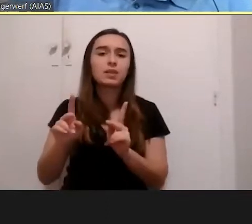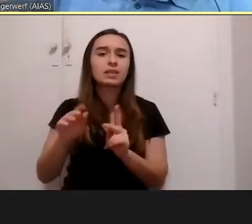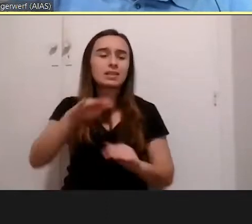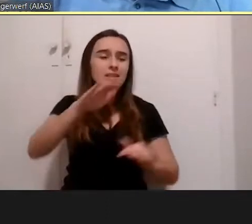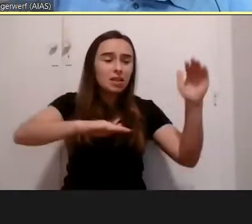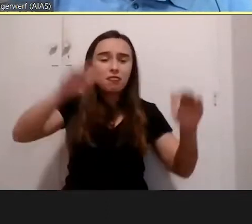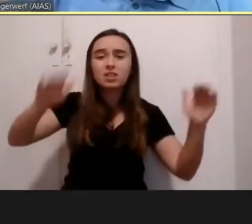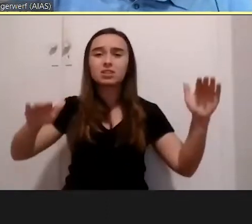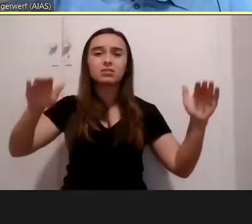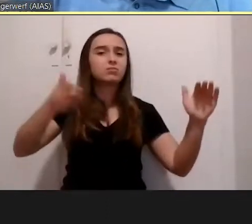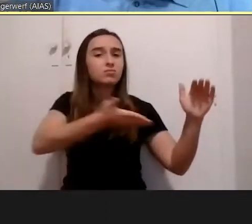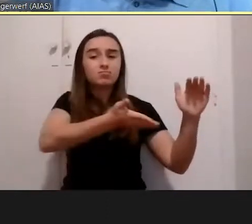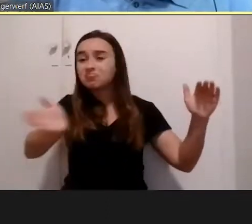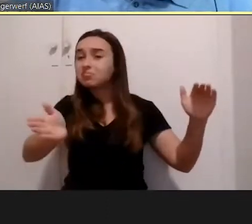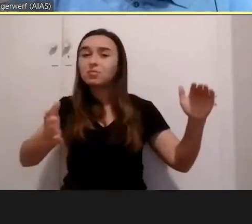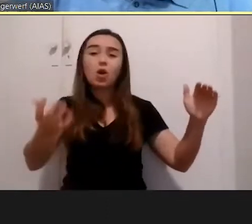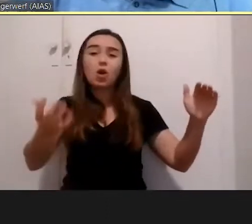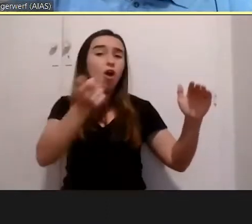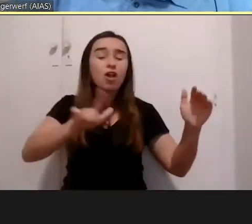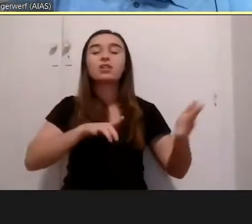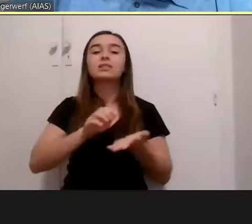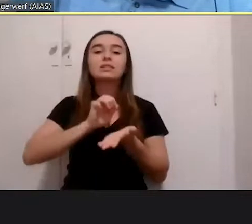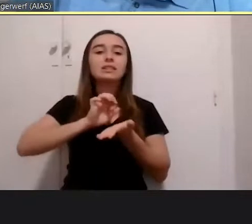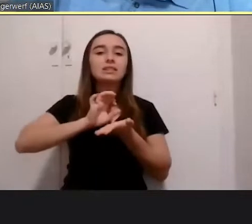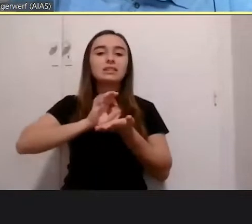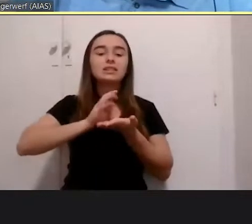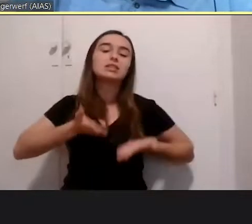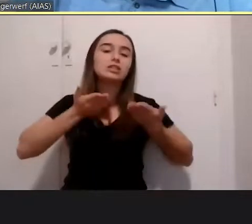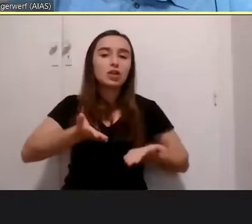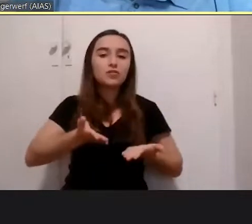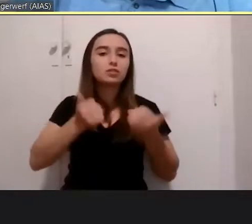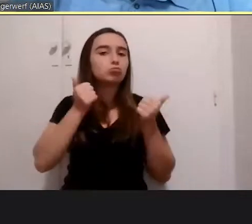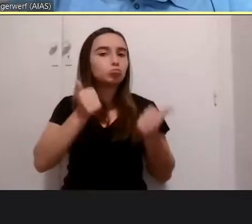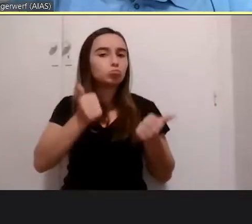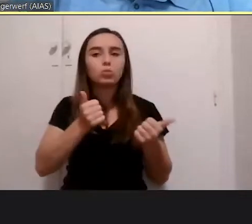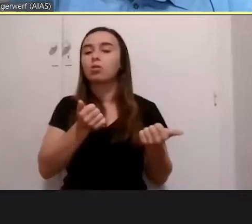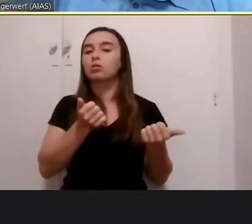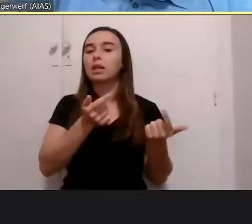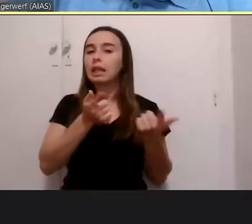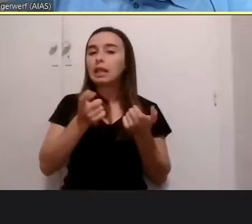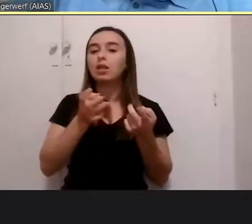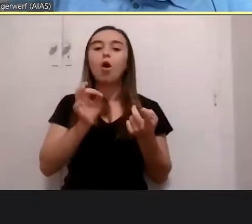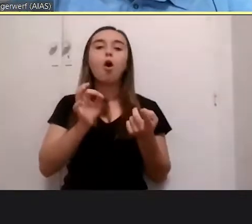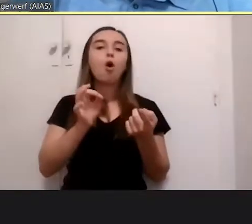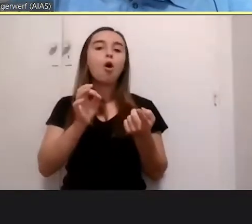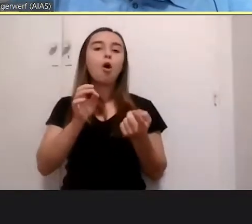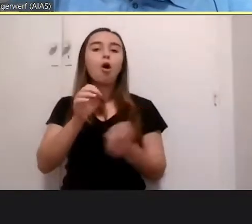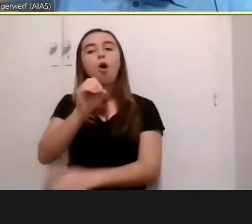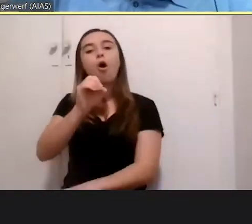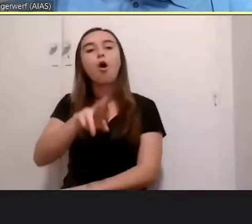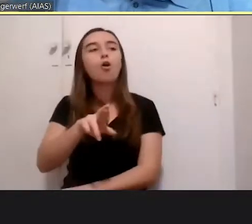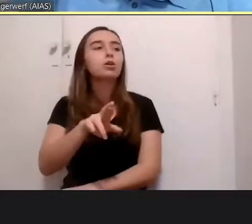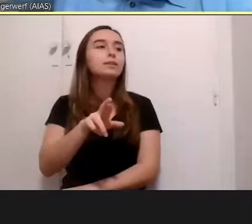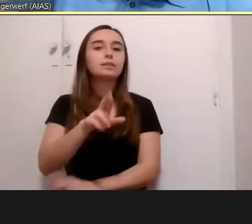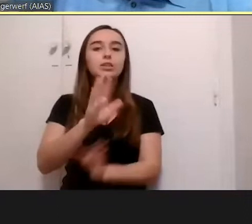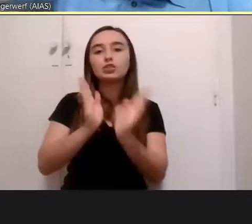service in an equal way without the need for overlay or special treatment or provision. So I think that